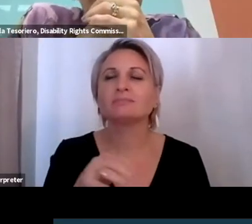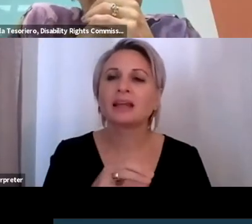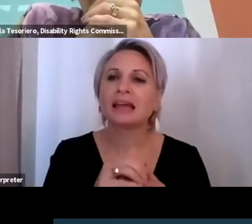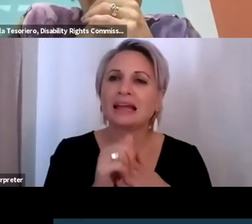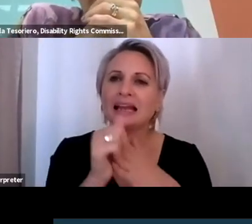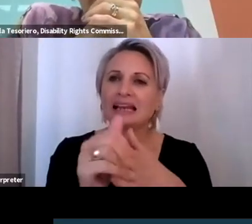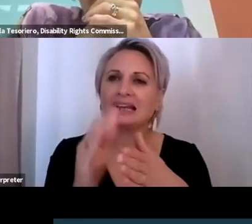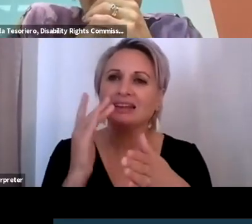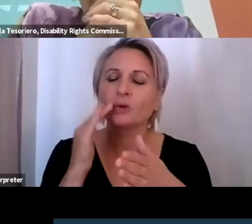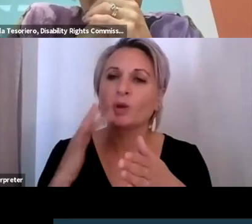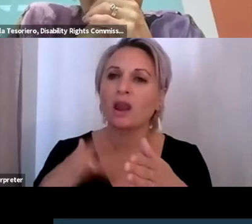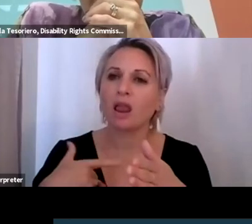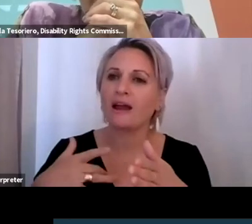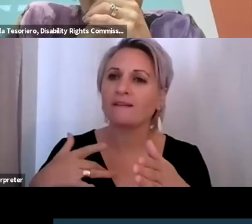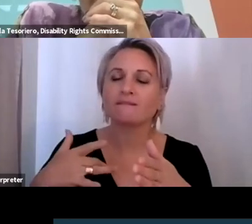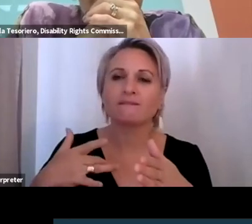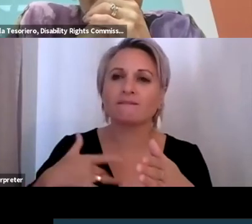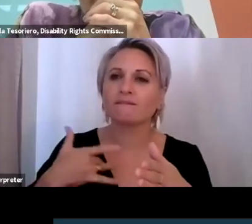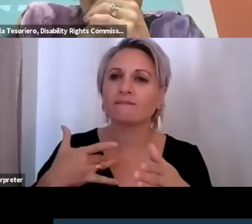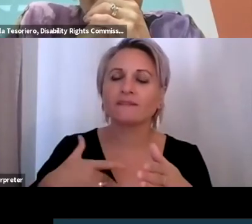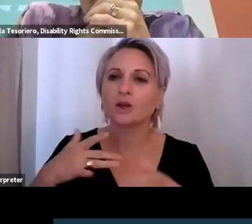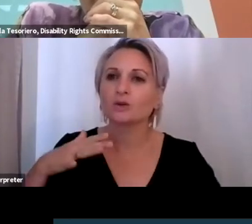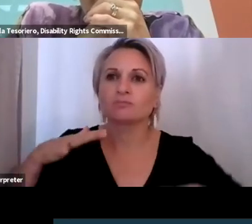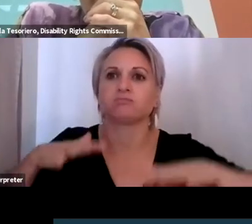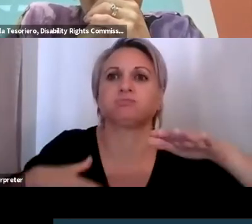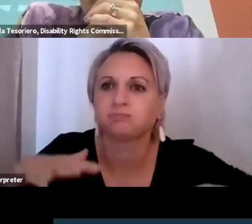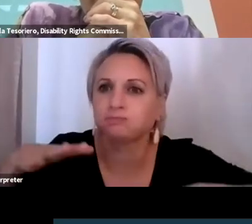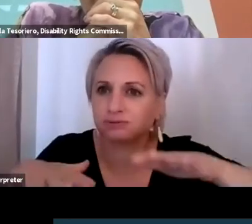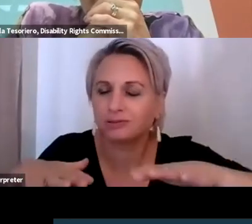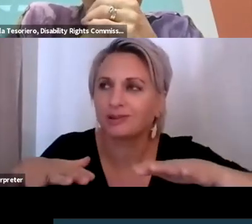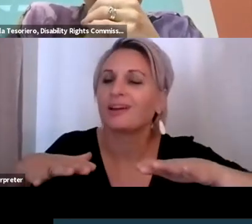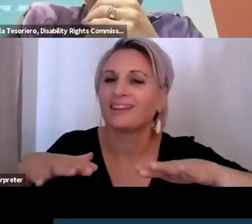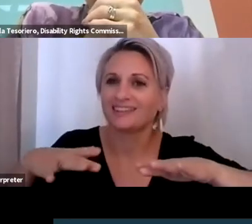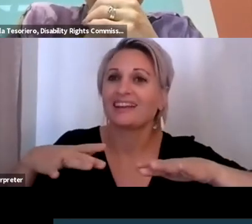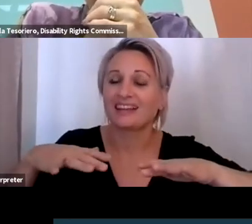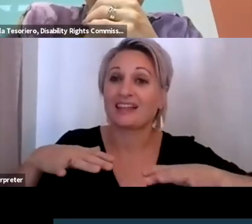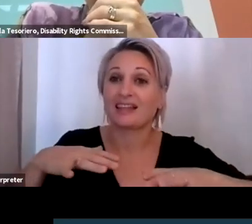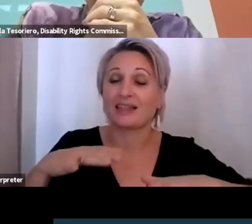is something we do in the military. We train for